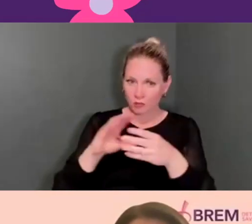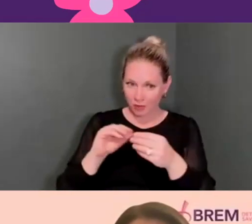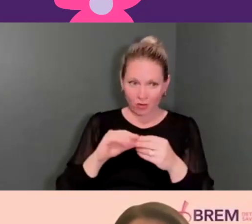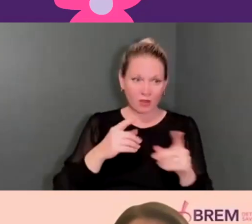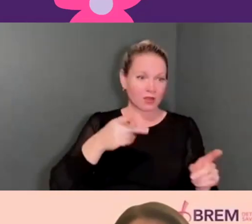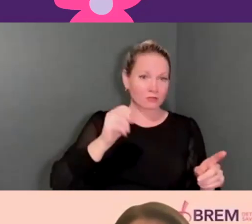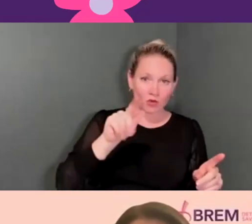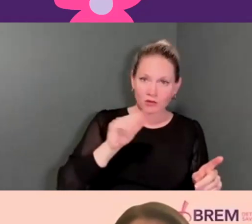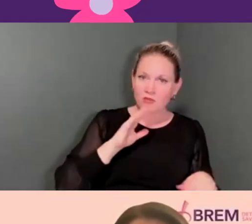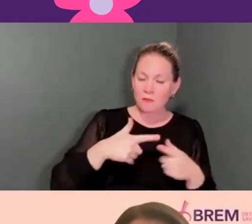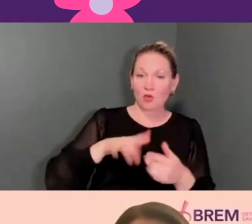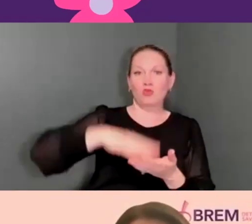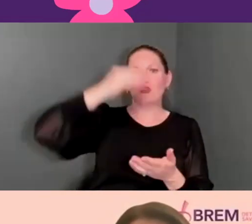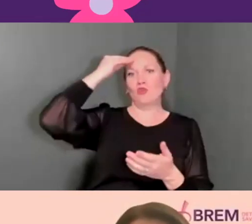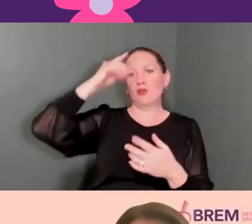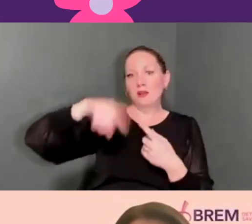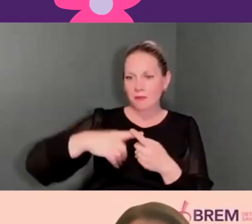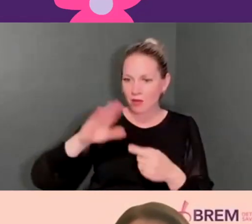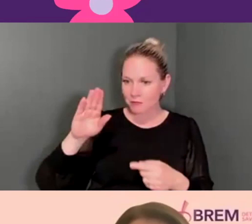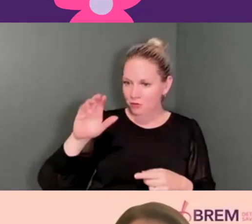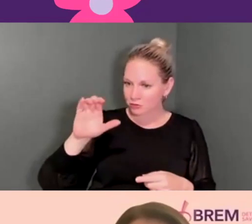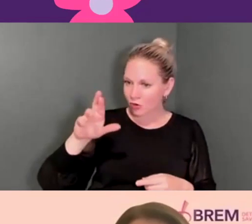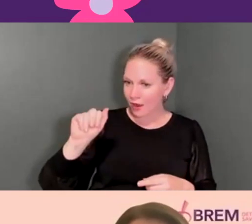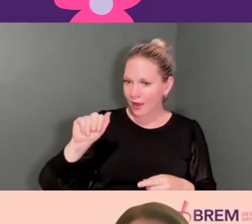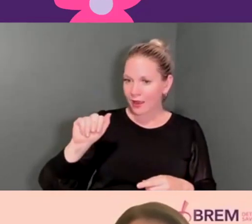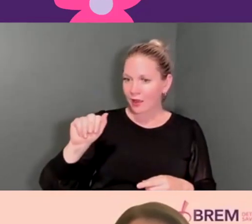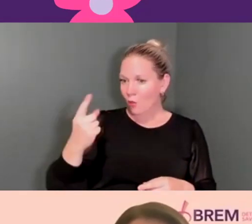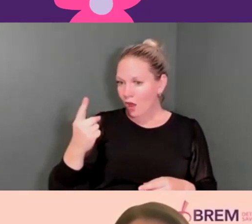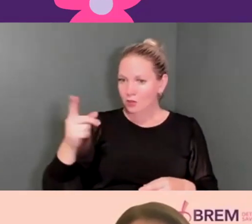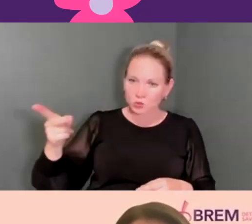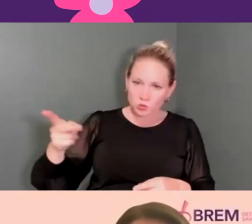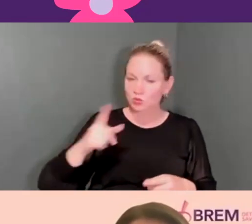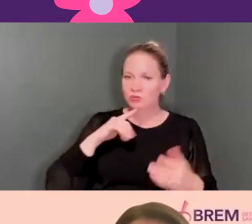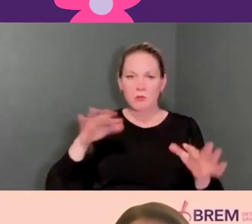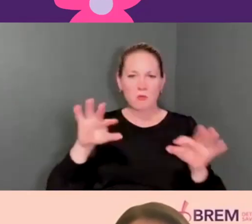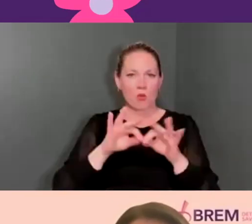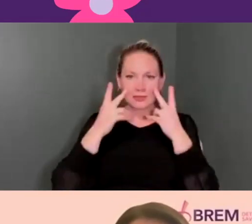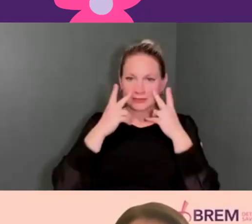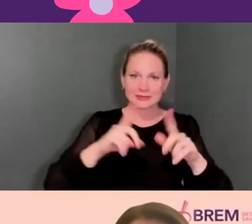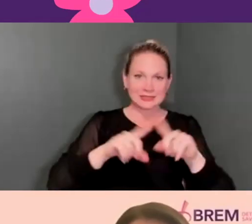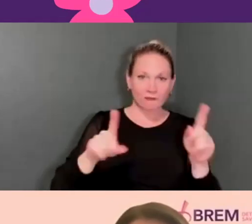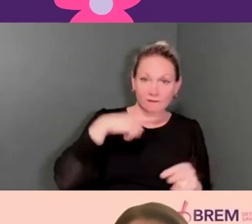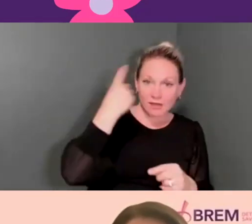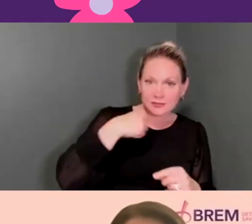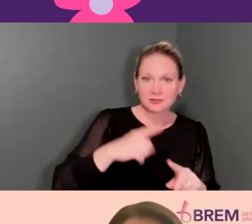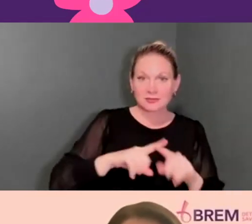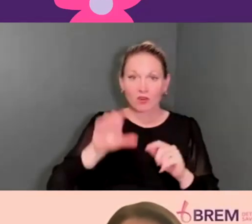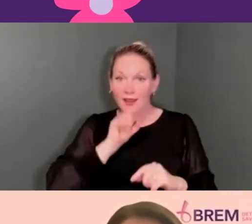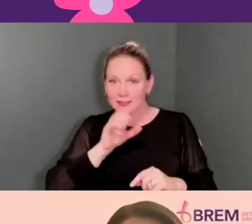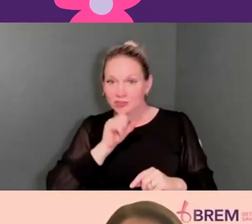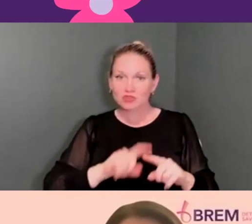is so brave. And it's just important for everyone to see the different faces and ages and races of breast cancer and